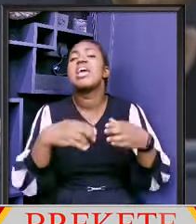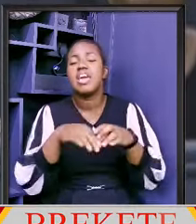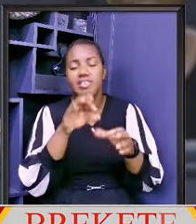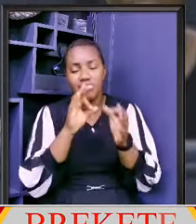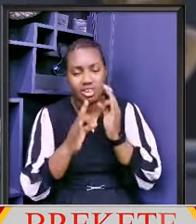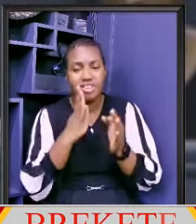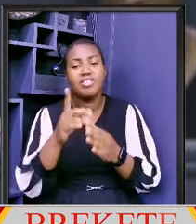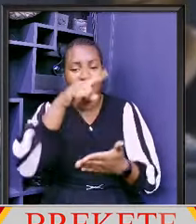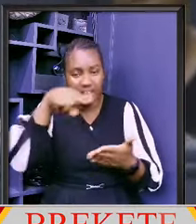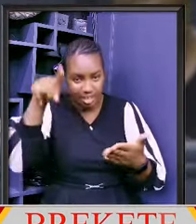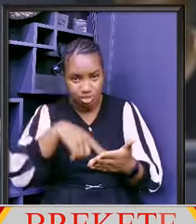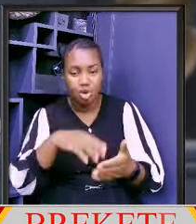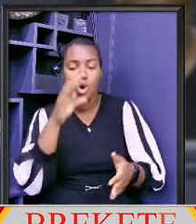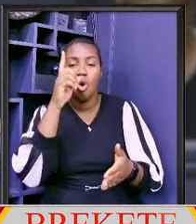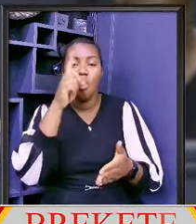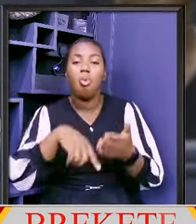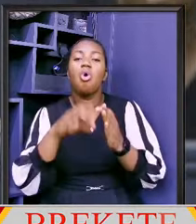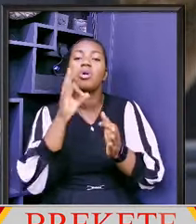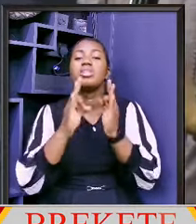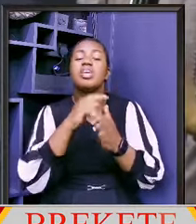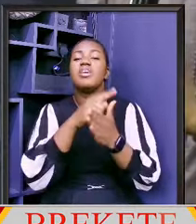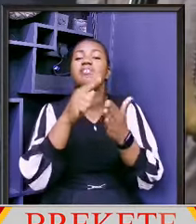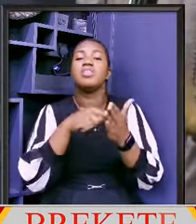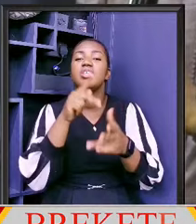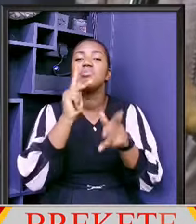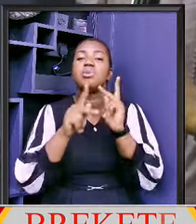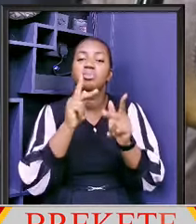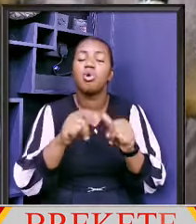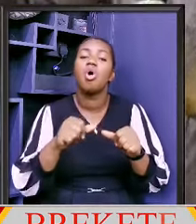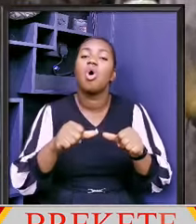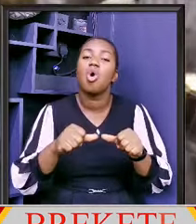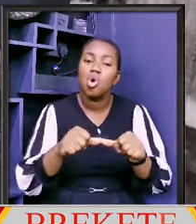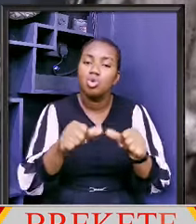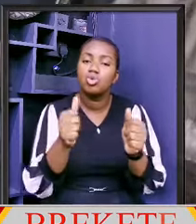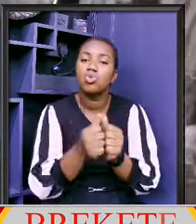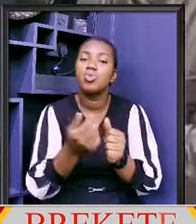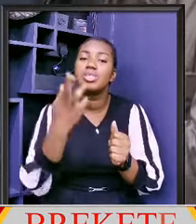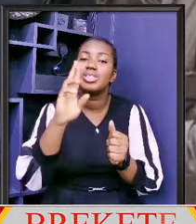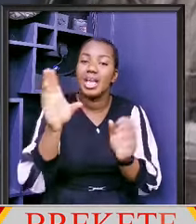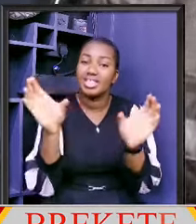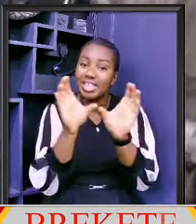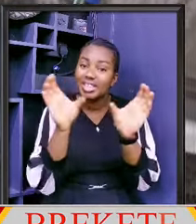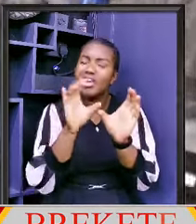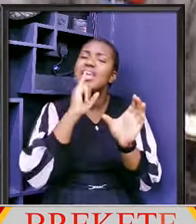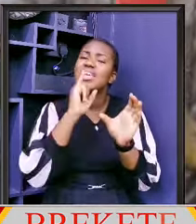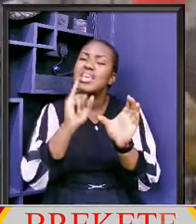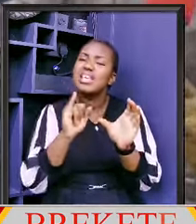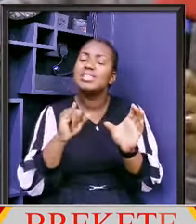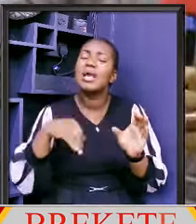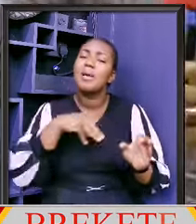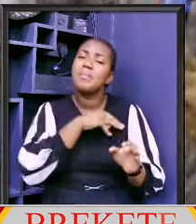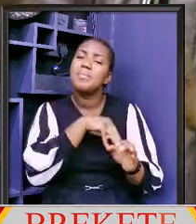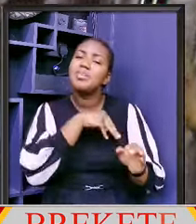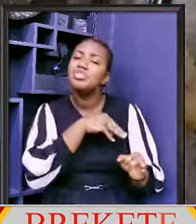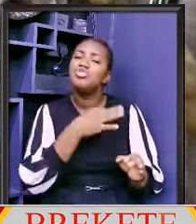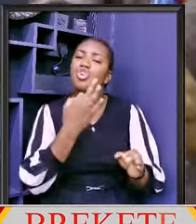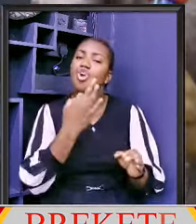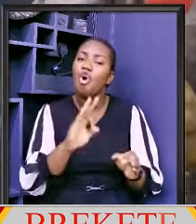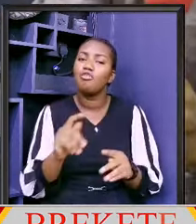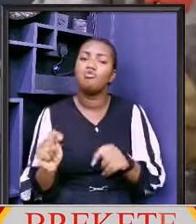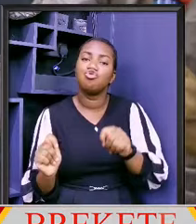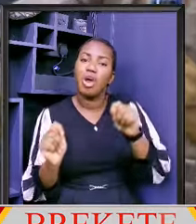cancel, what if these people continue with their certificate? Yeah. It is the Ministry of Transport,